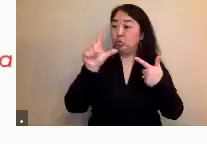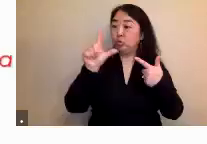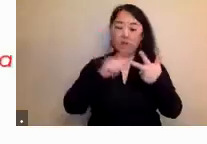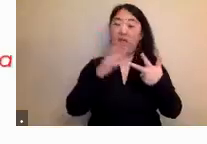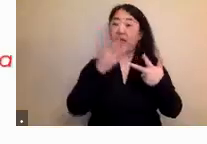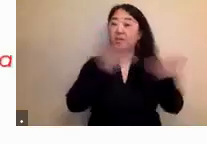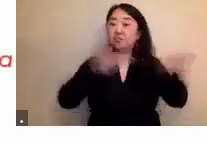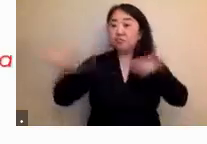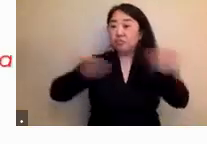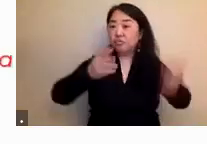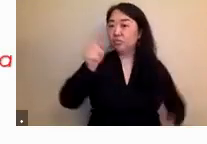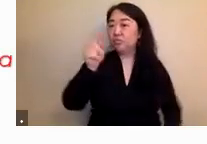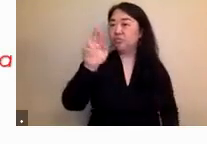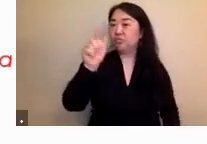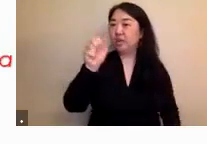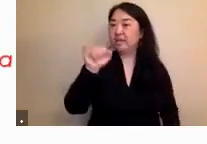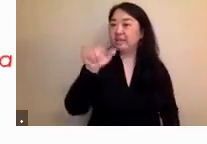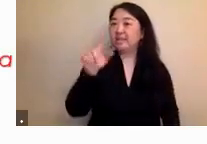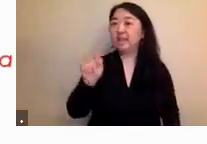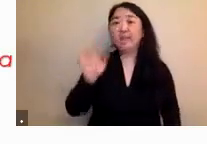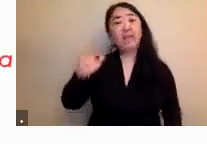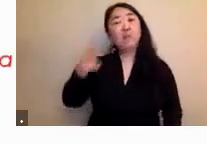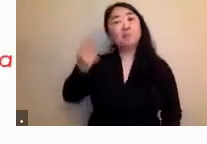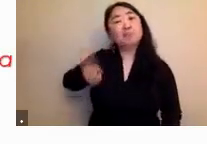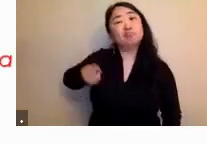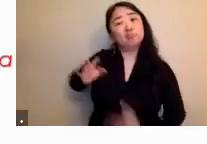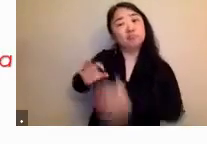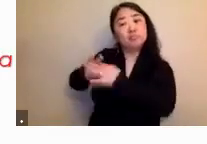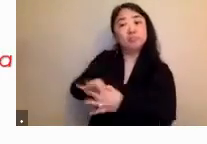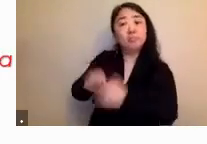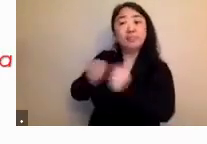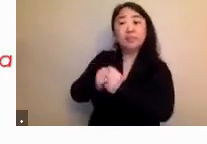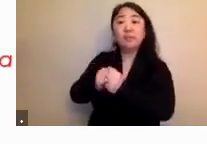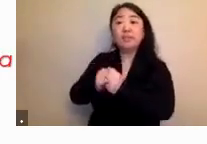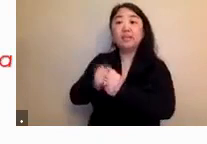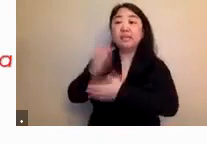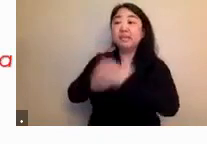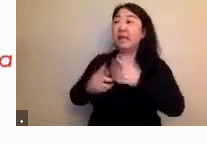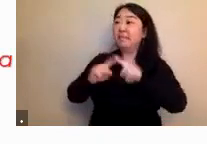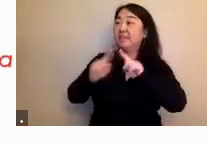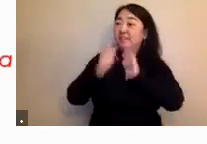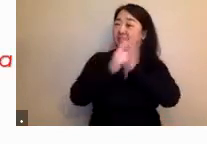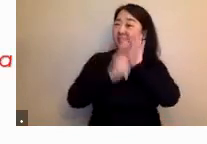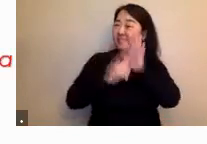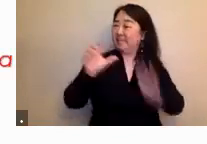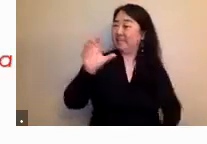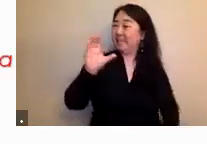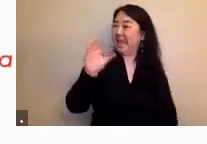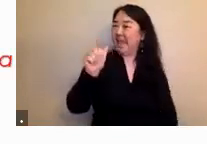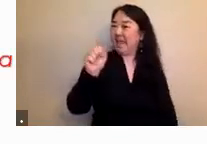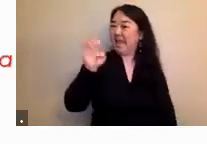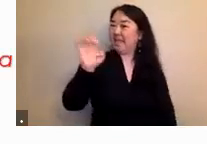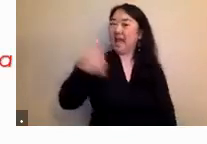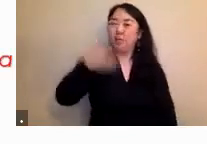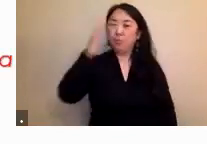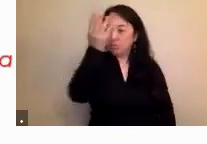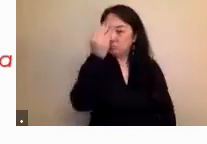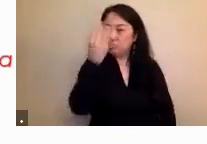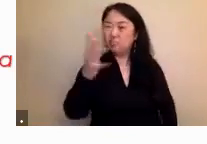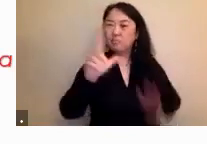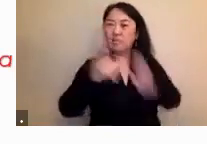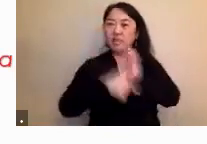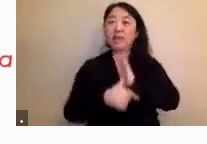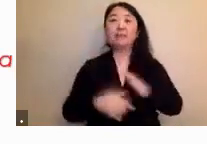also can historically tie to many of the cases that I'll cite later. Then we'll talk about challenges